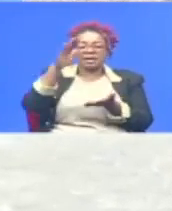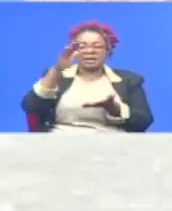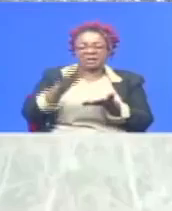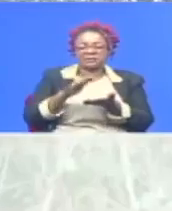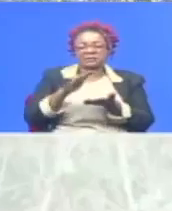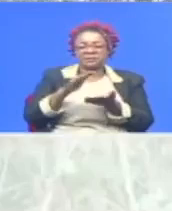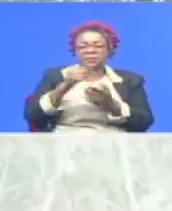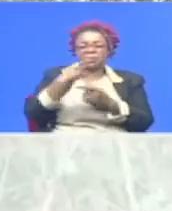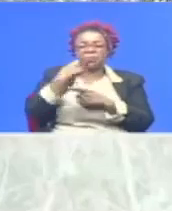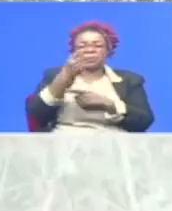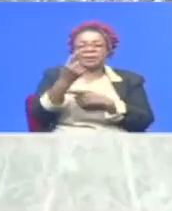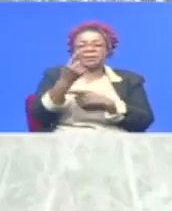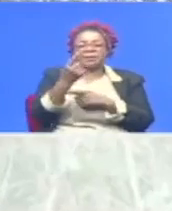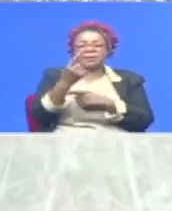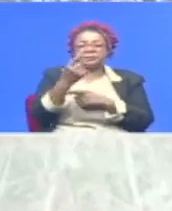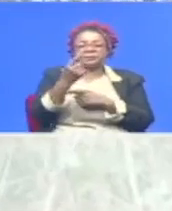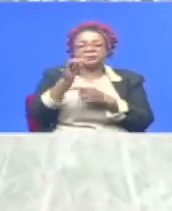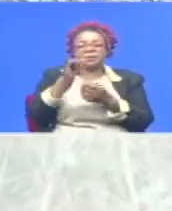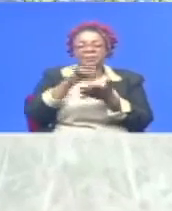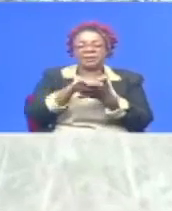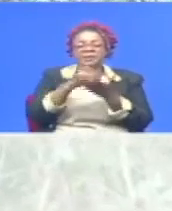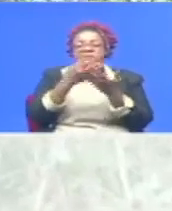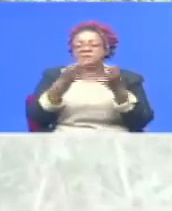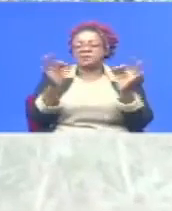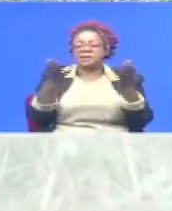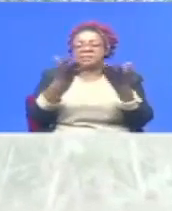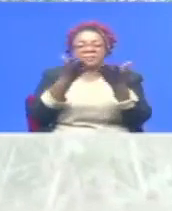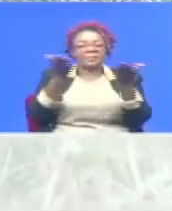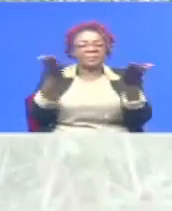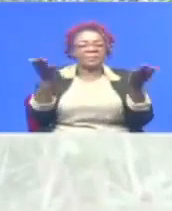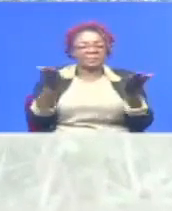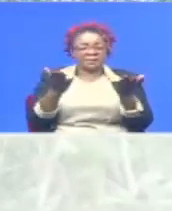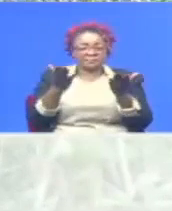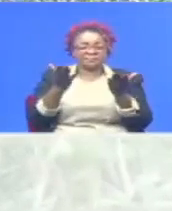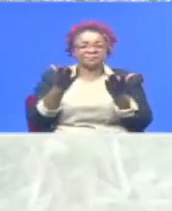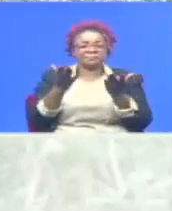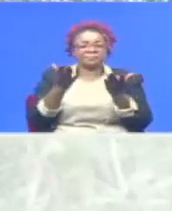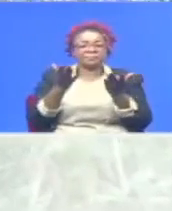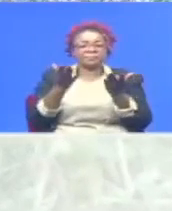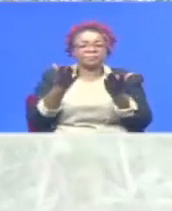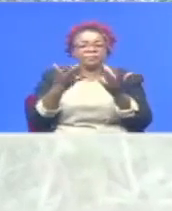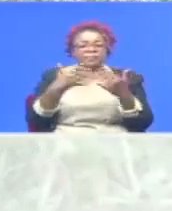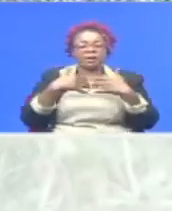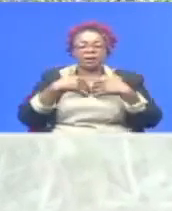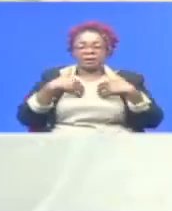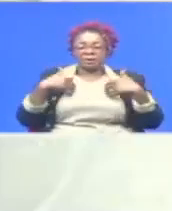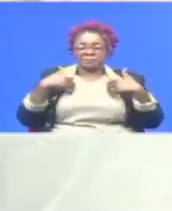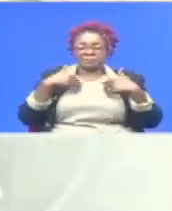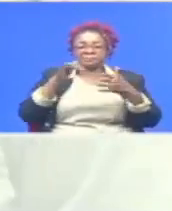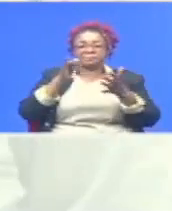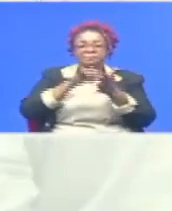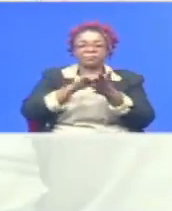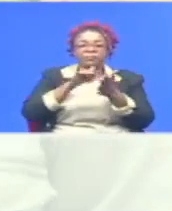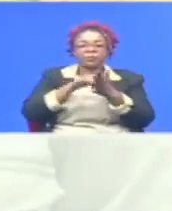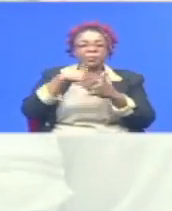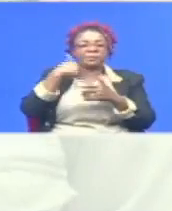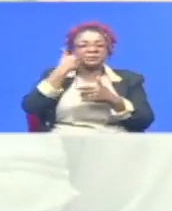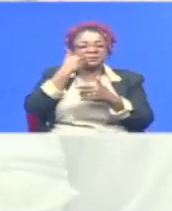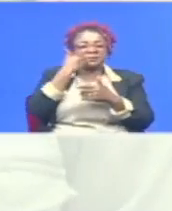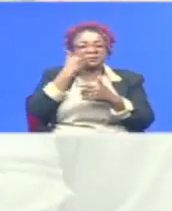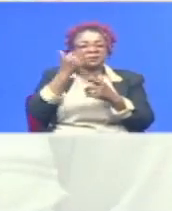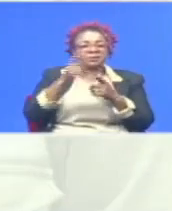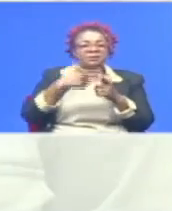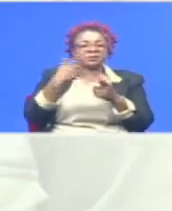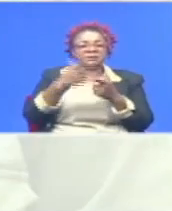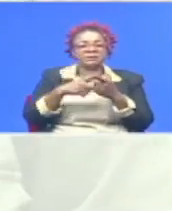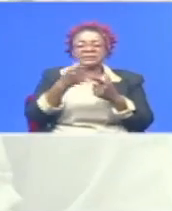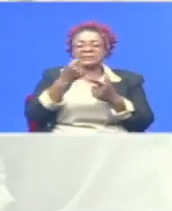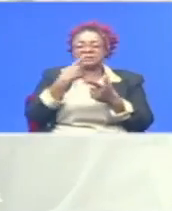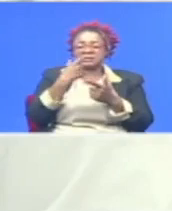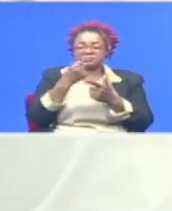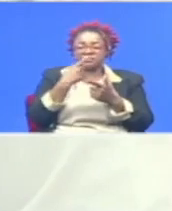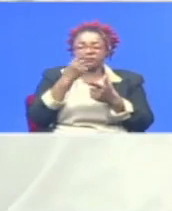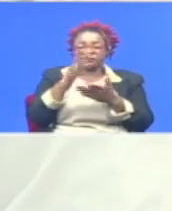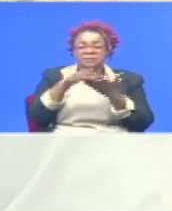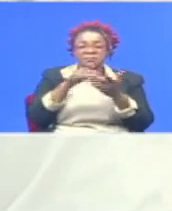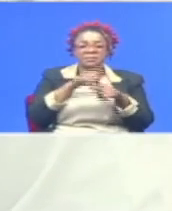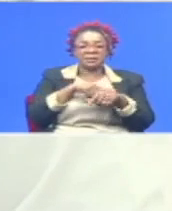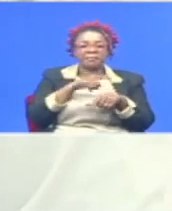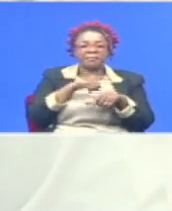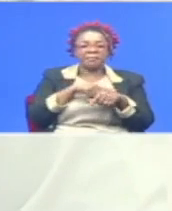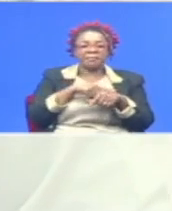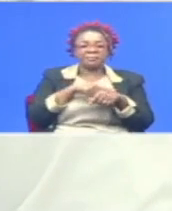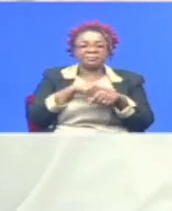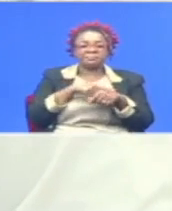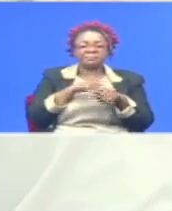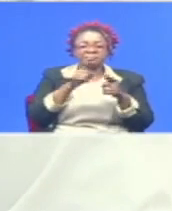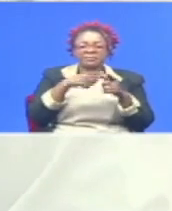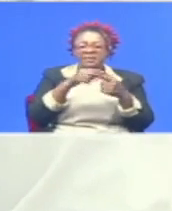who are roaming freely in the wild. An animal that was sick, then it has undergone treatment for some time, then it